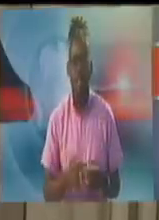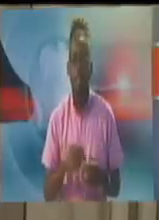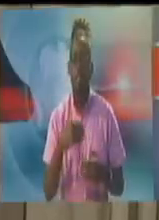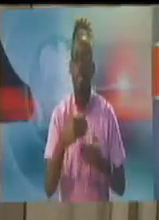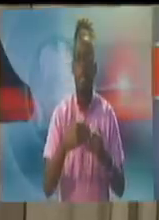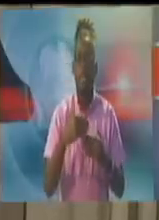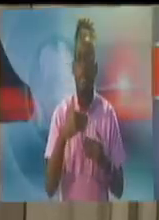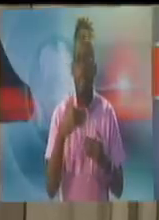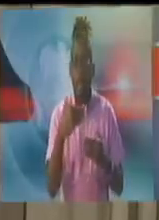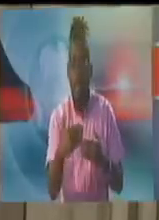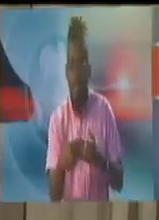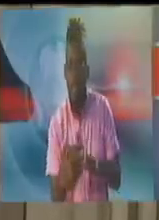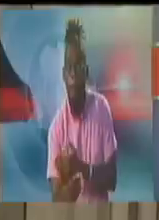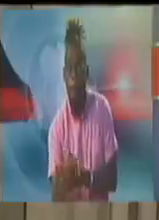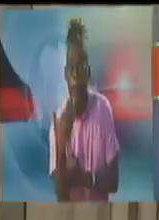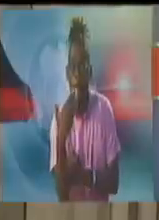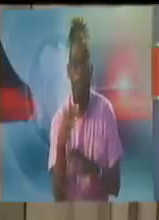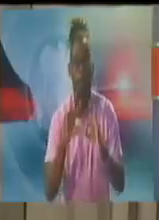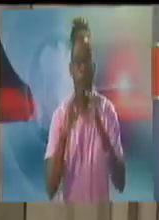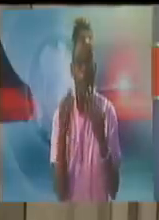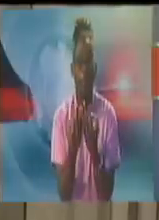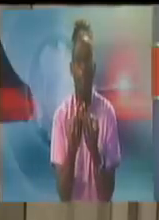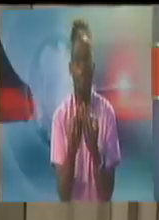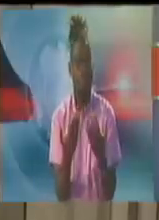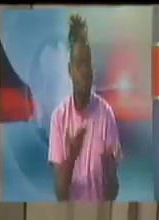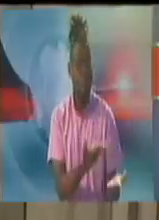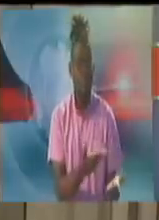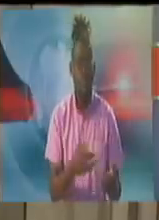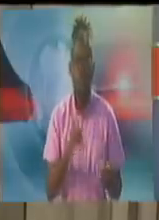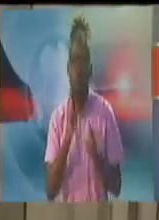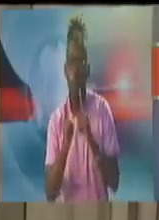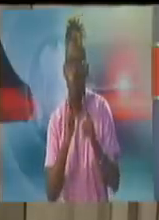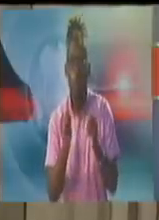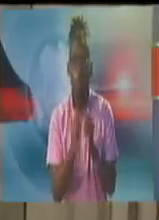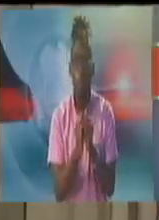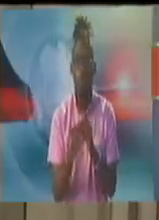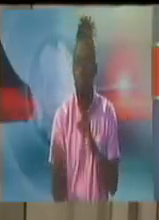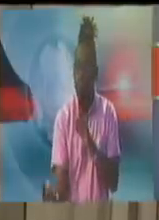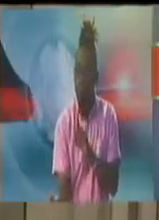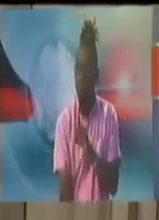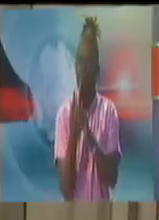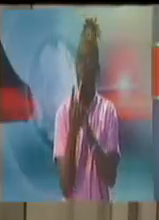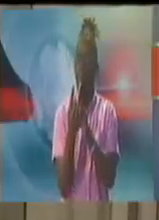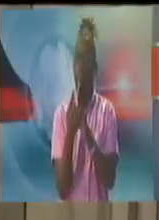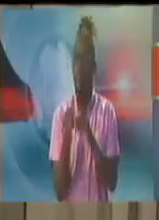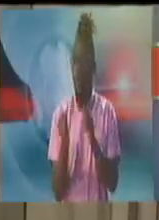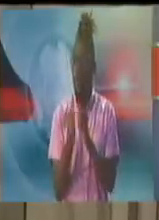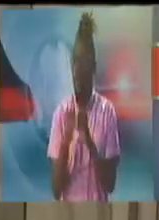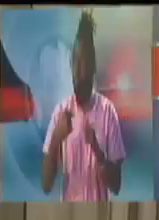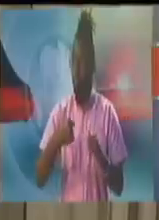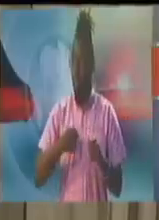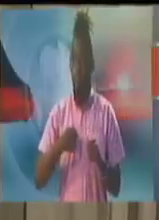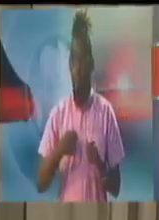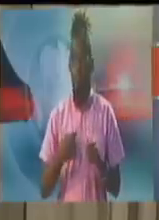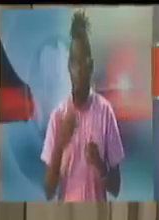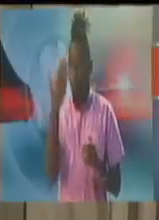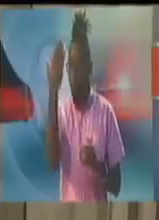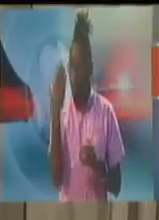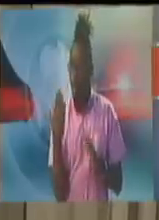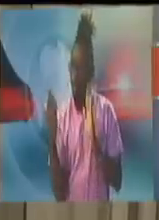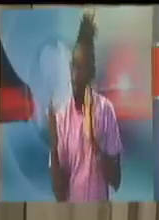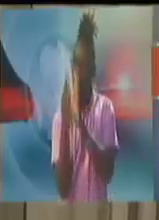o'clock, family members had gotten hold of me and spoken to me personally to distance themselves from this person who was